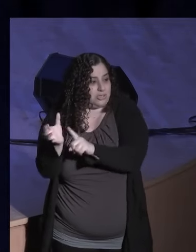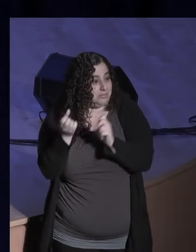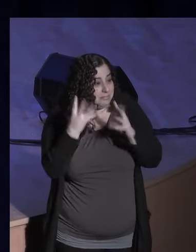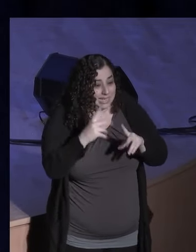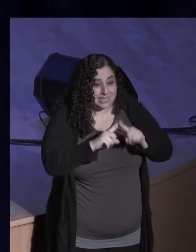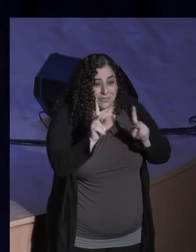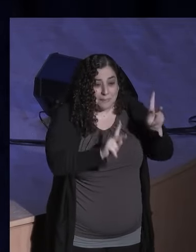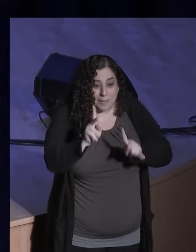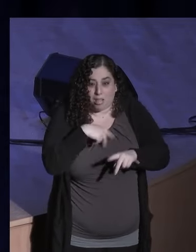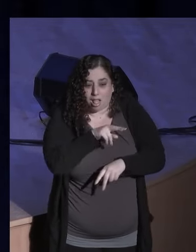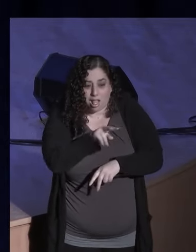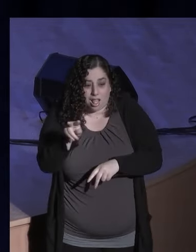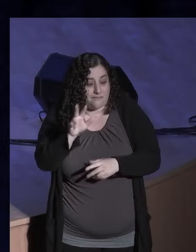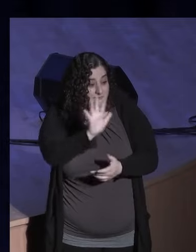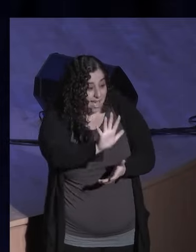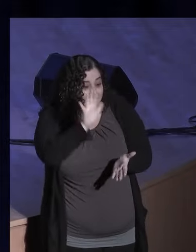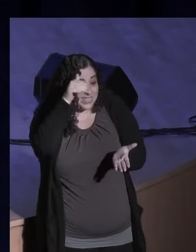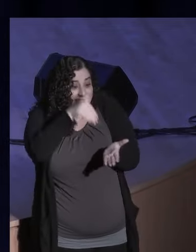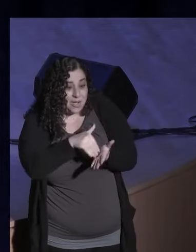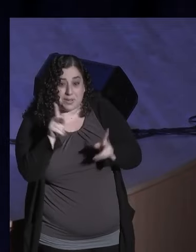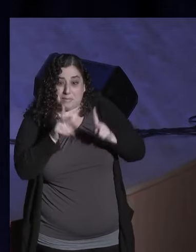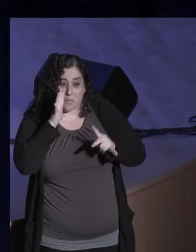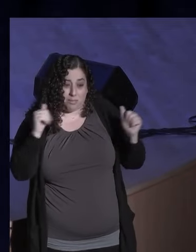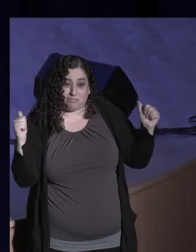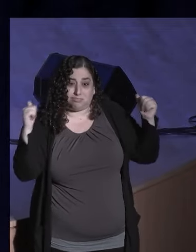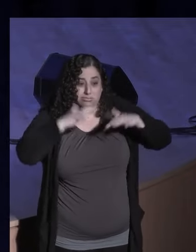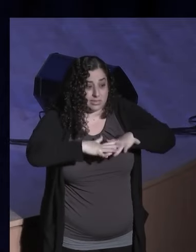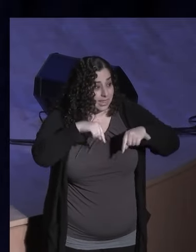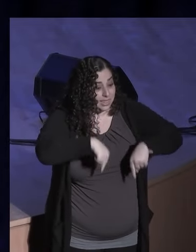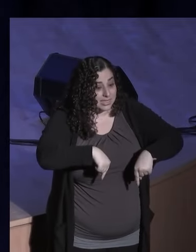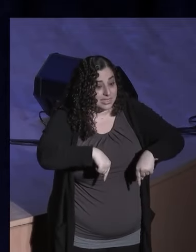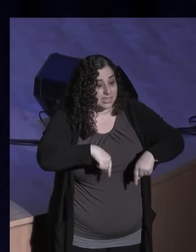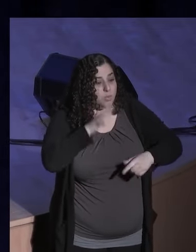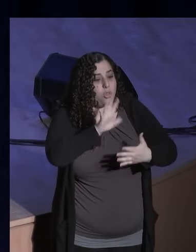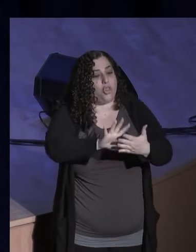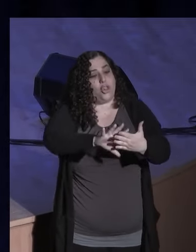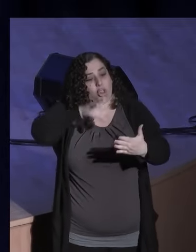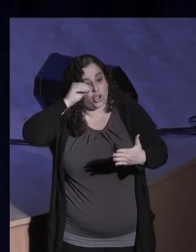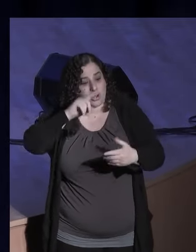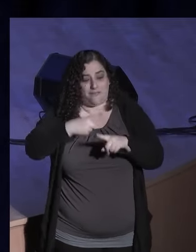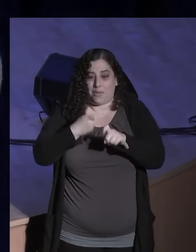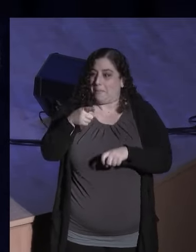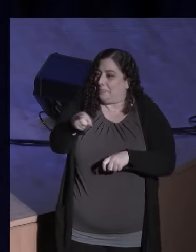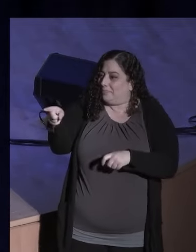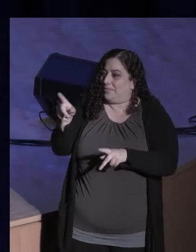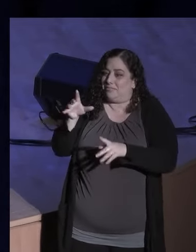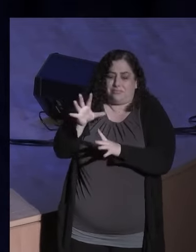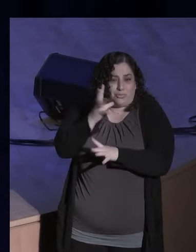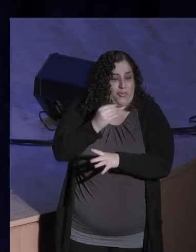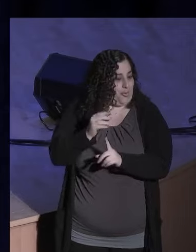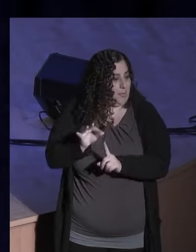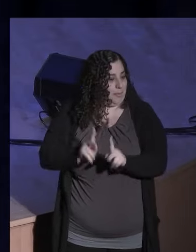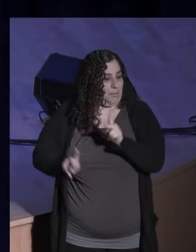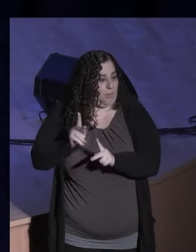come to this mall in order to be made better by this experience is what is so powerful to me. You know, and I've often said that